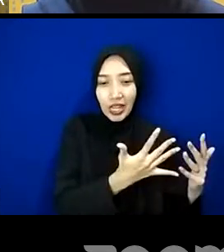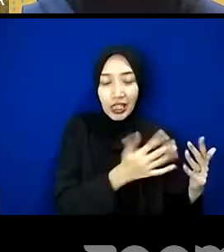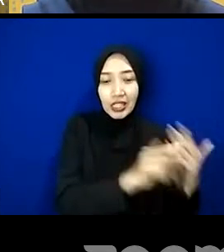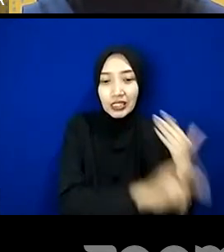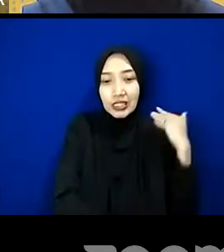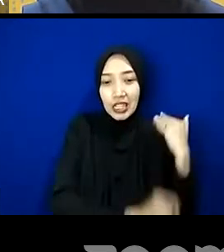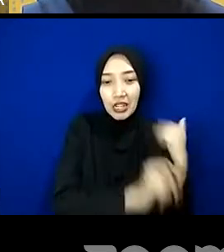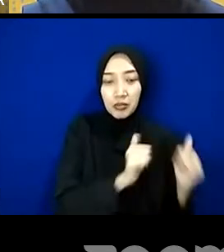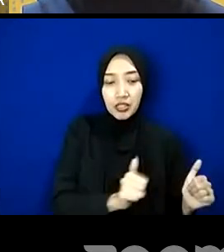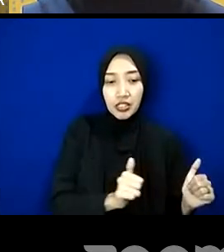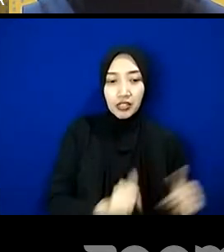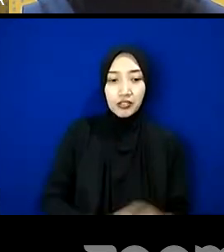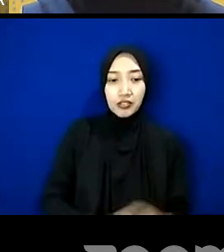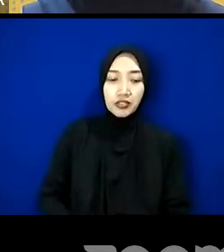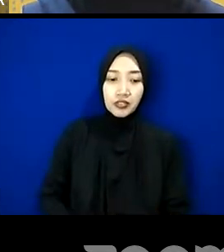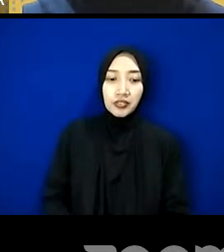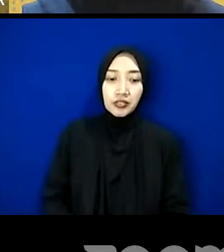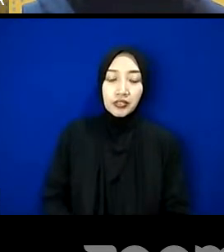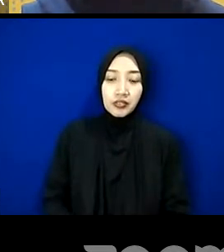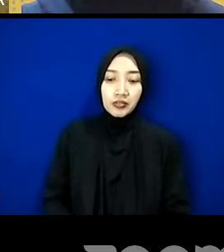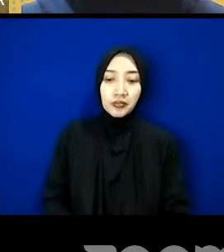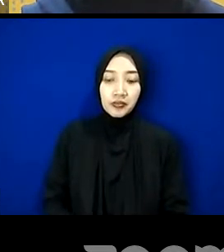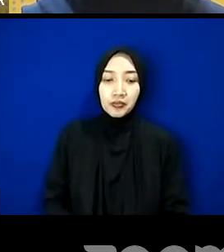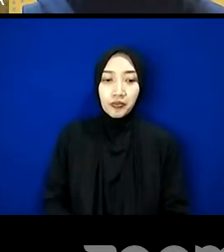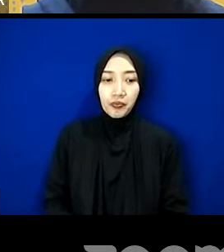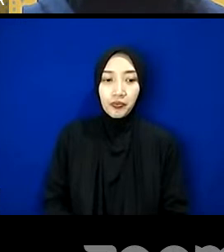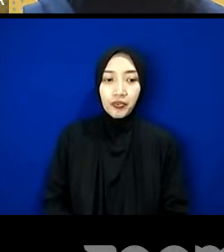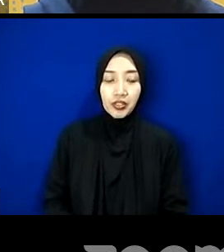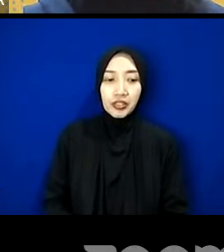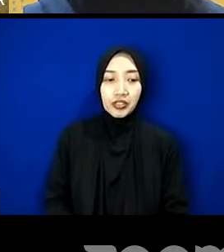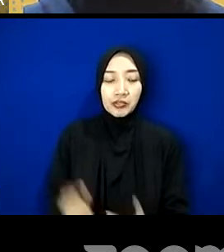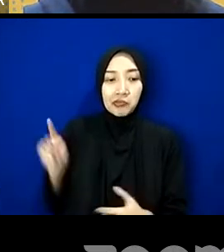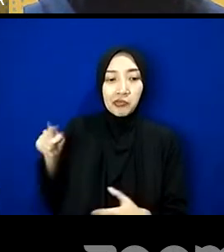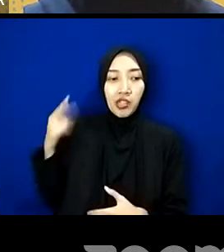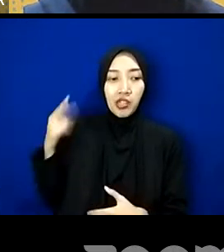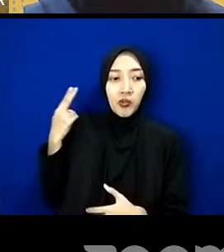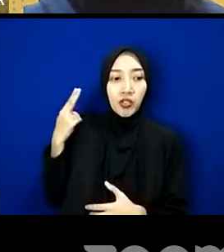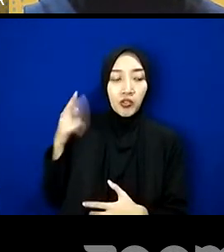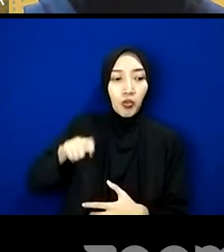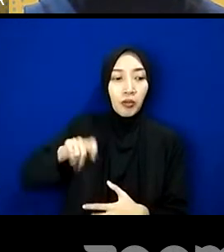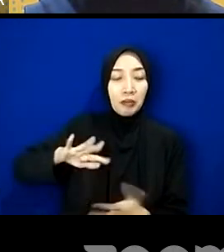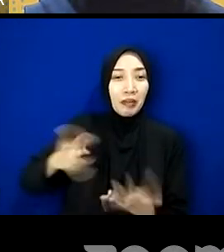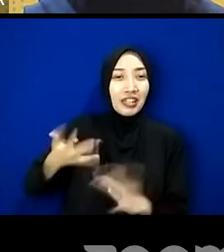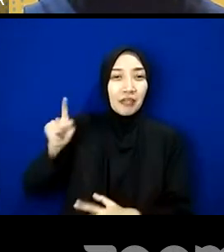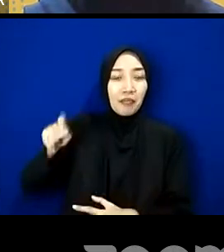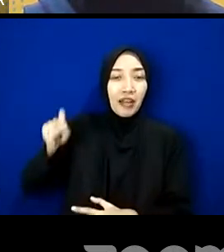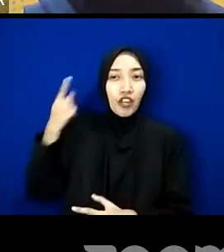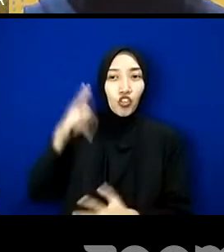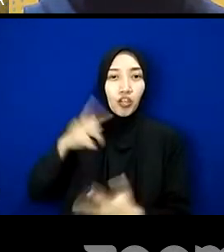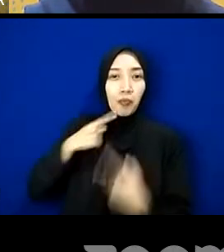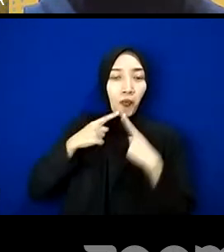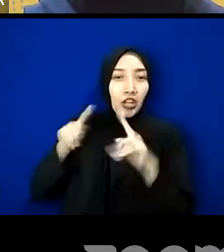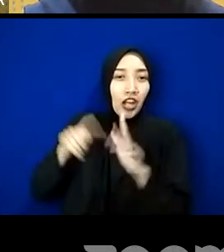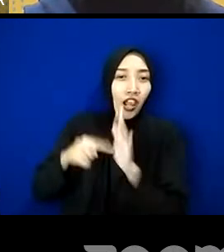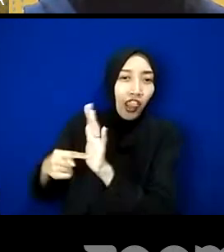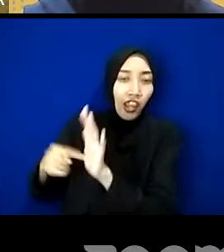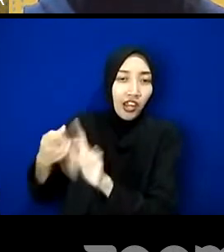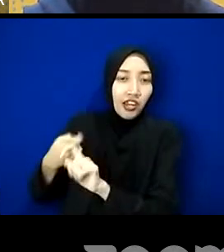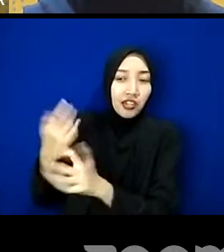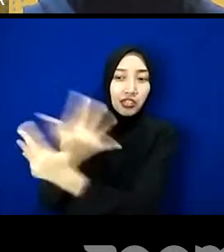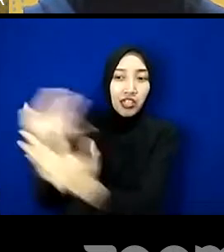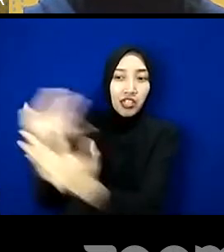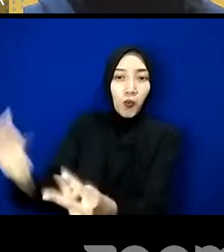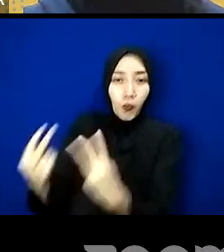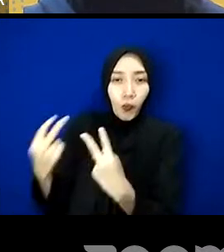so they just use it to gain the public popularity, something like that, because the public itself still want to see